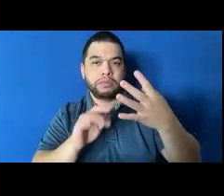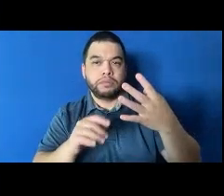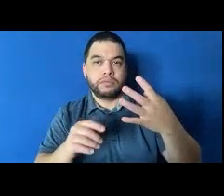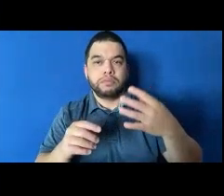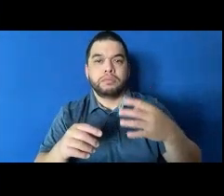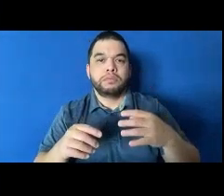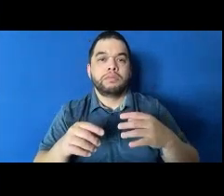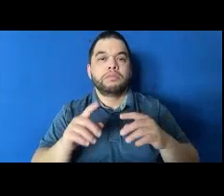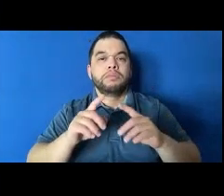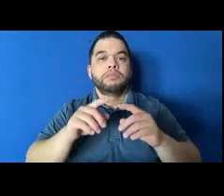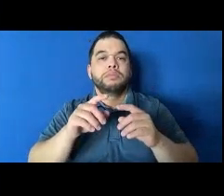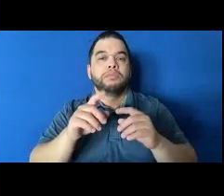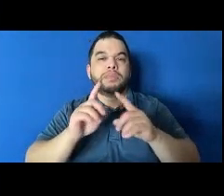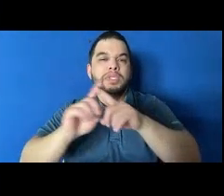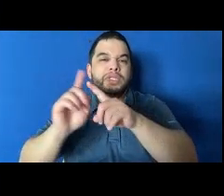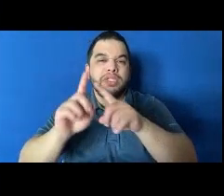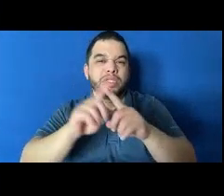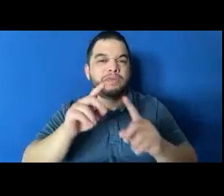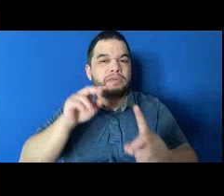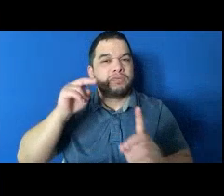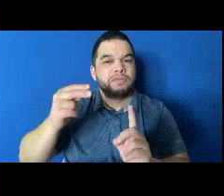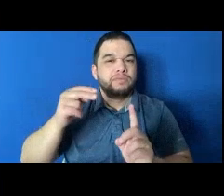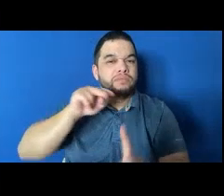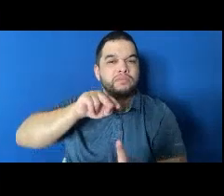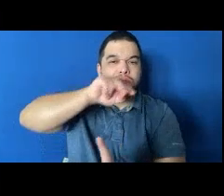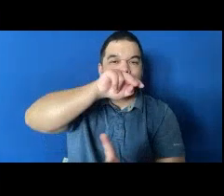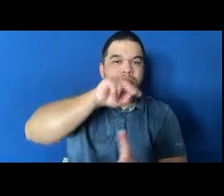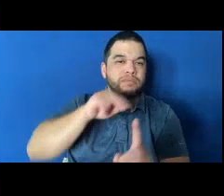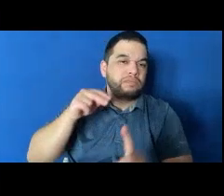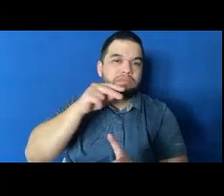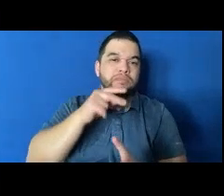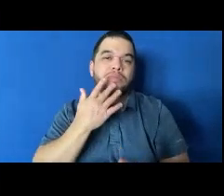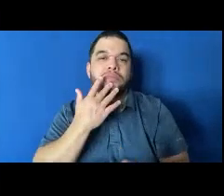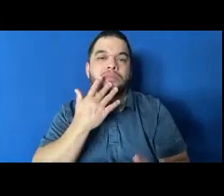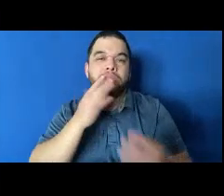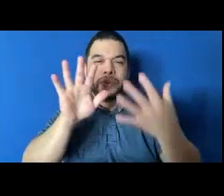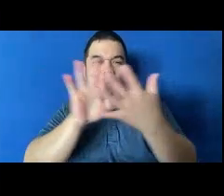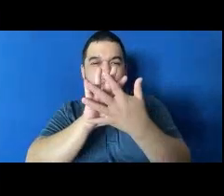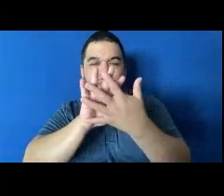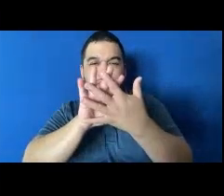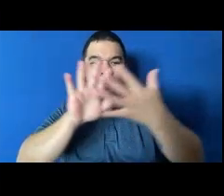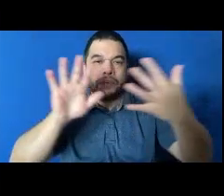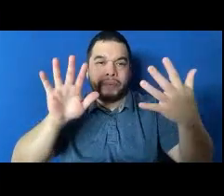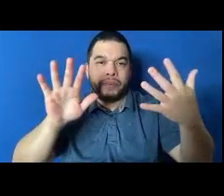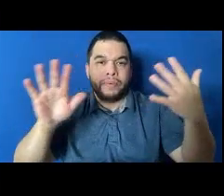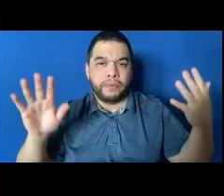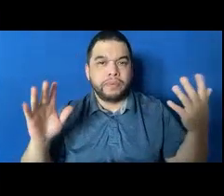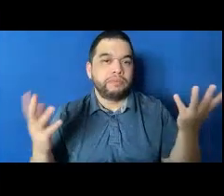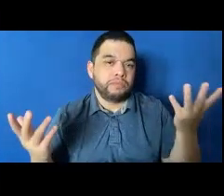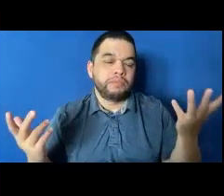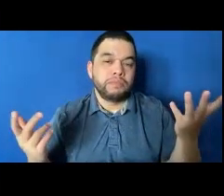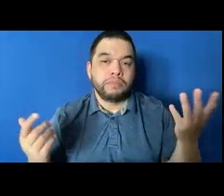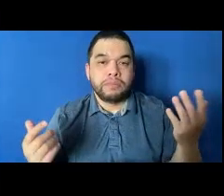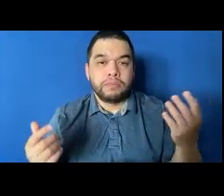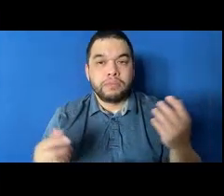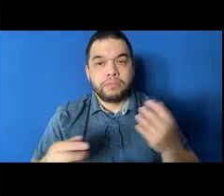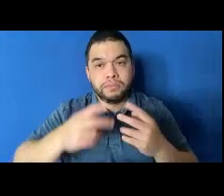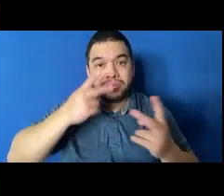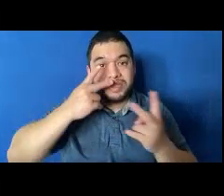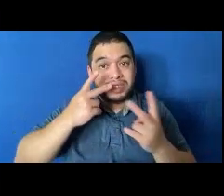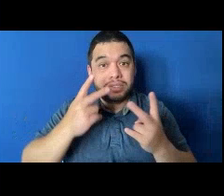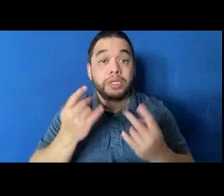you can plug in and out different data. You can use 24 hours, 48 hours, so on. So it's another tool where you can